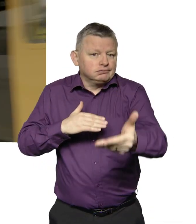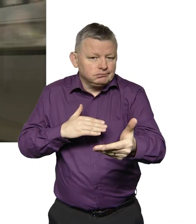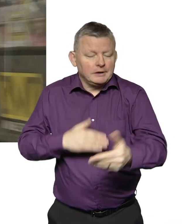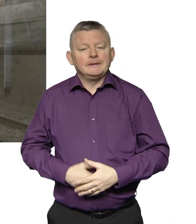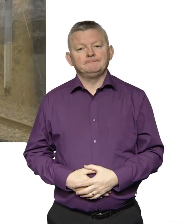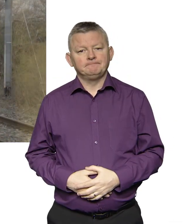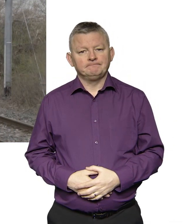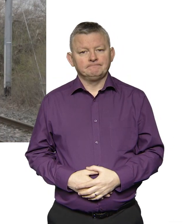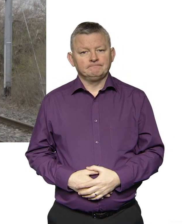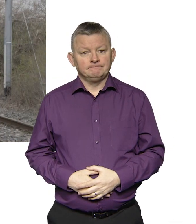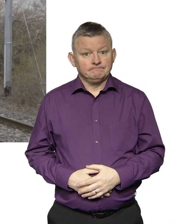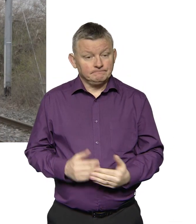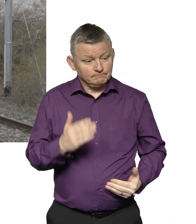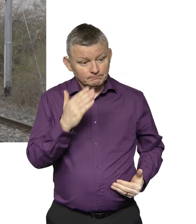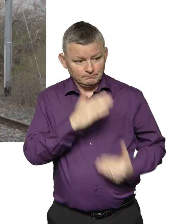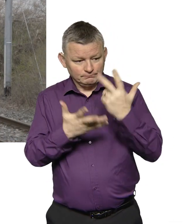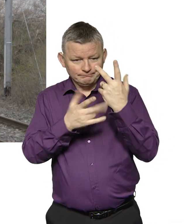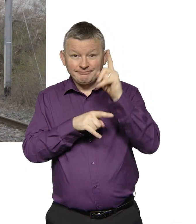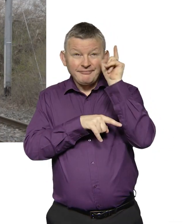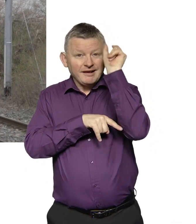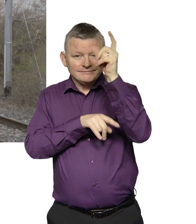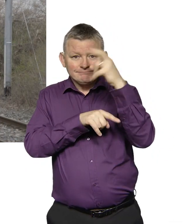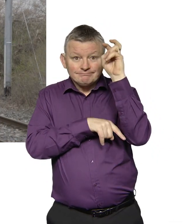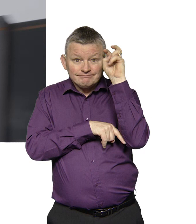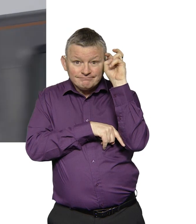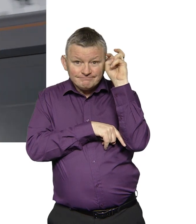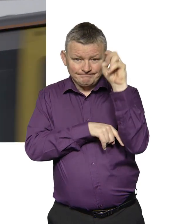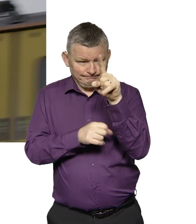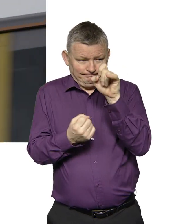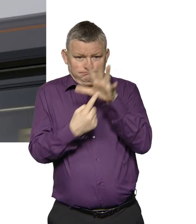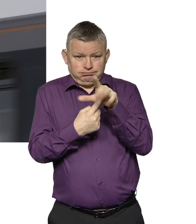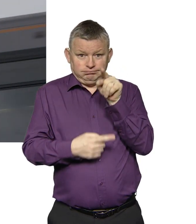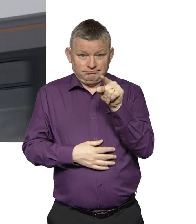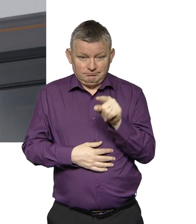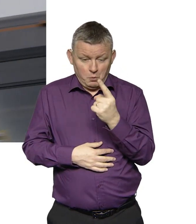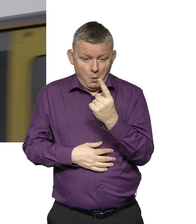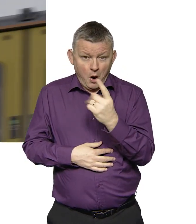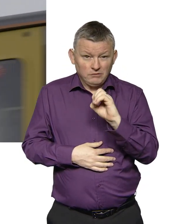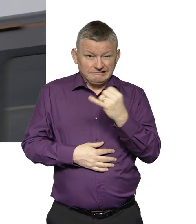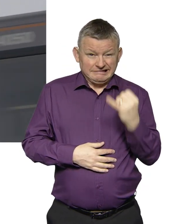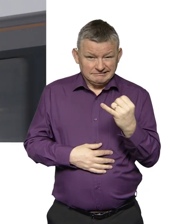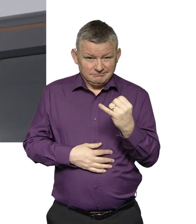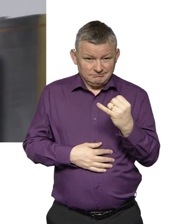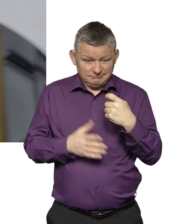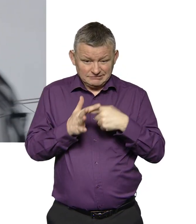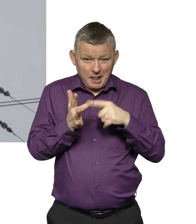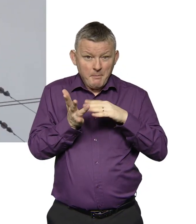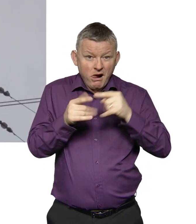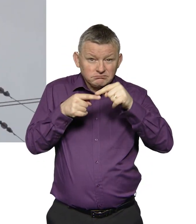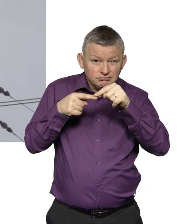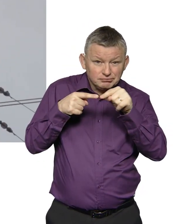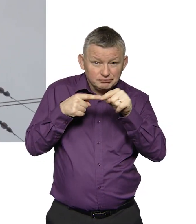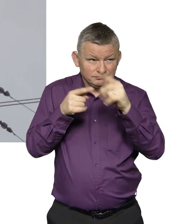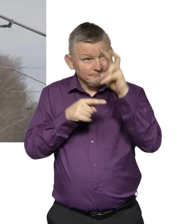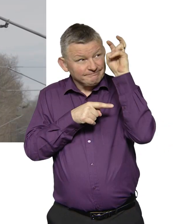generation. The renewal of overhead lines is part of that. With 106 route kilometres of overhead wire